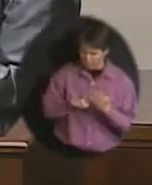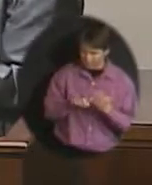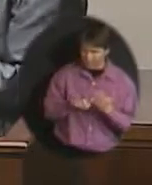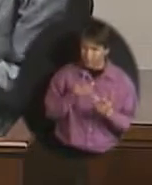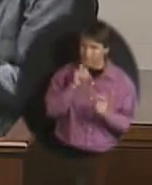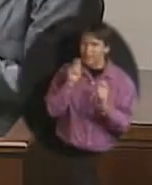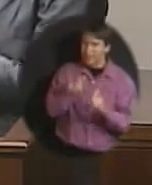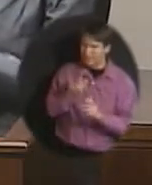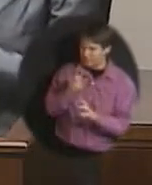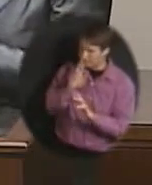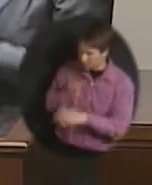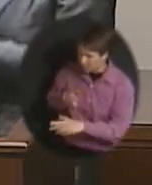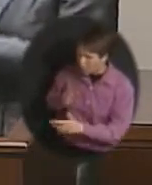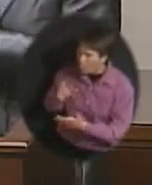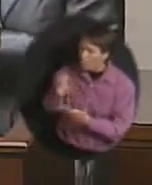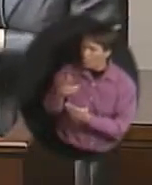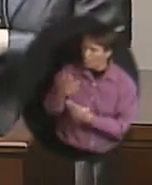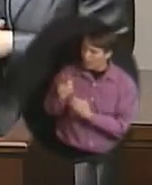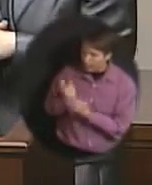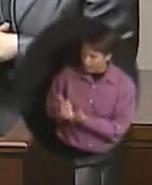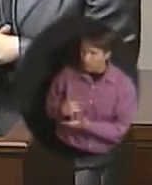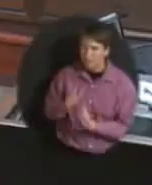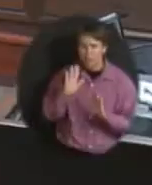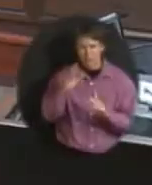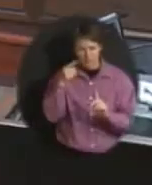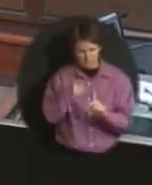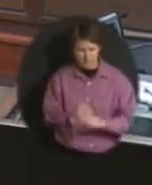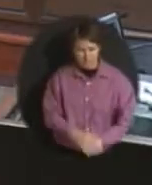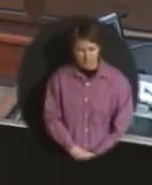Great point. Thank you.